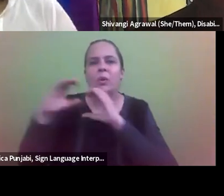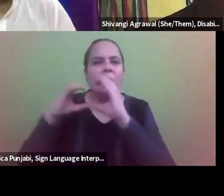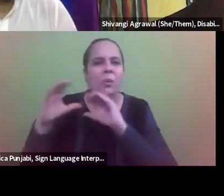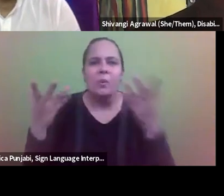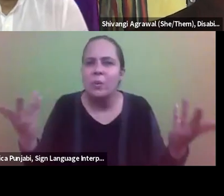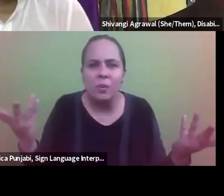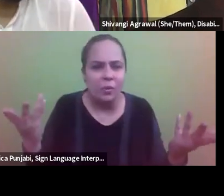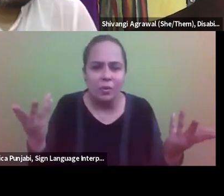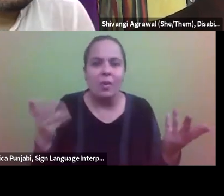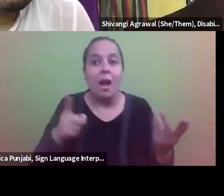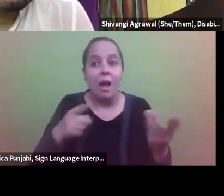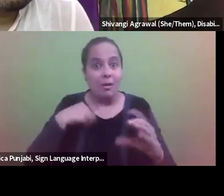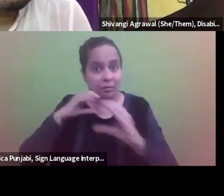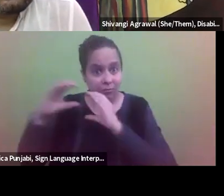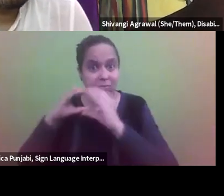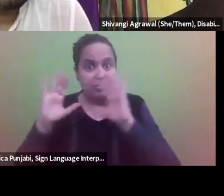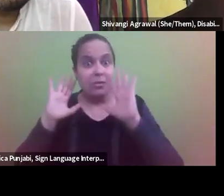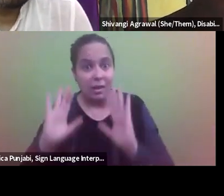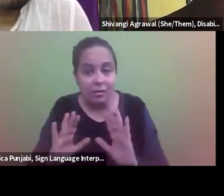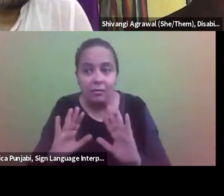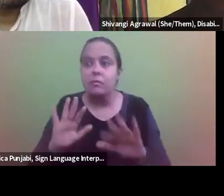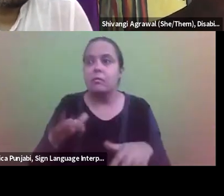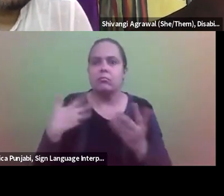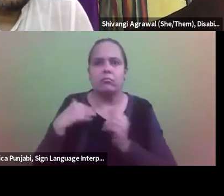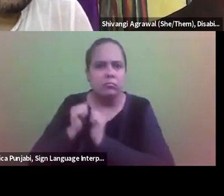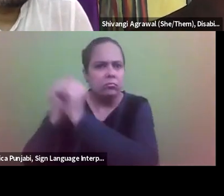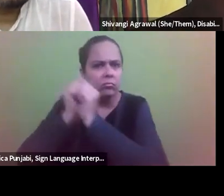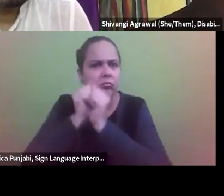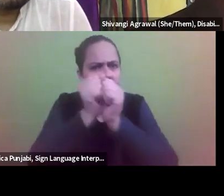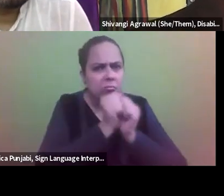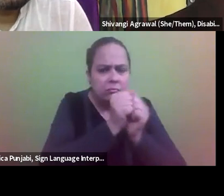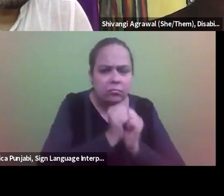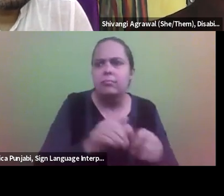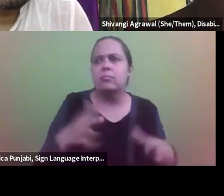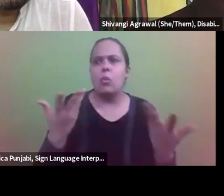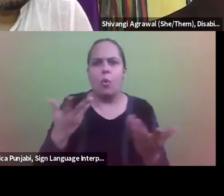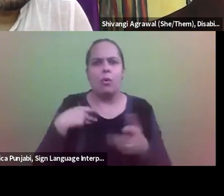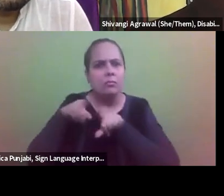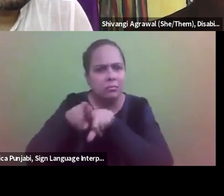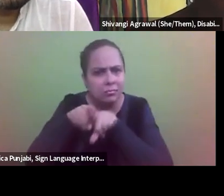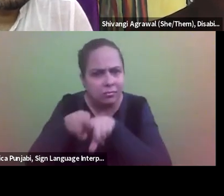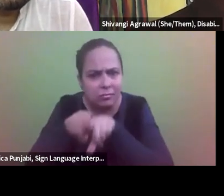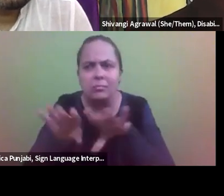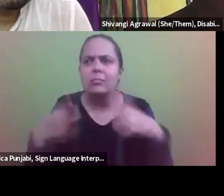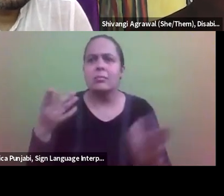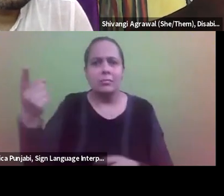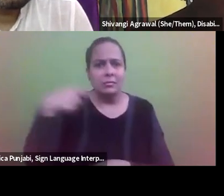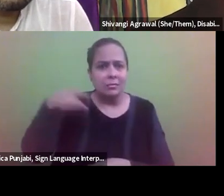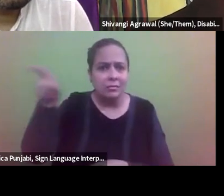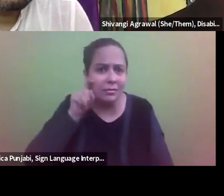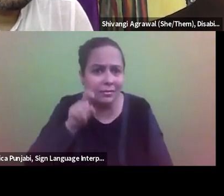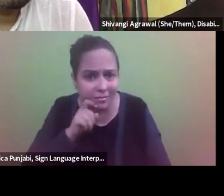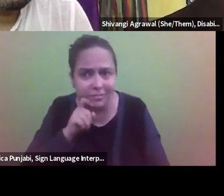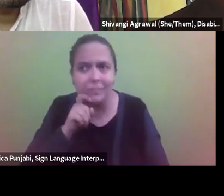by having sex with them and things like that, you know, because even within learning disabilities there are so many